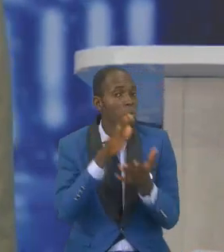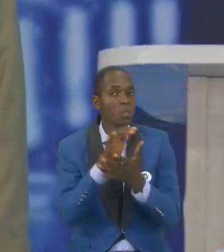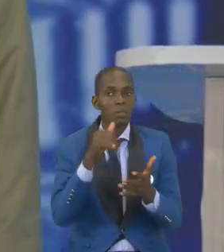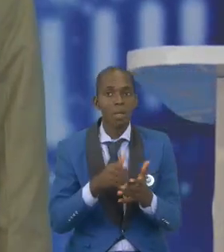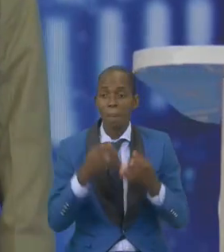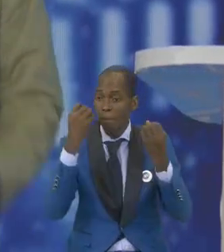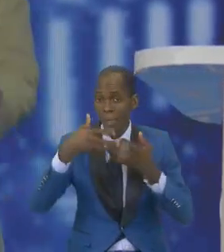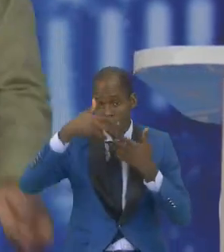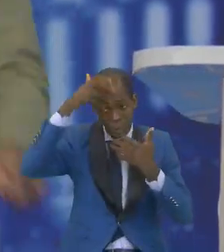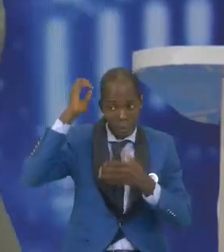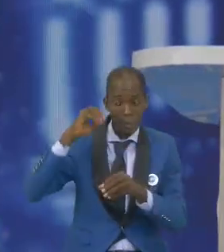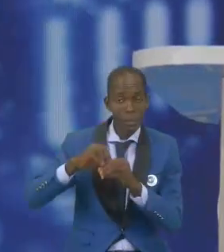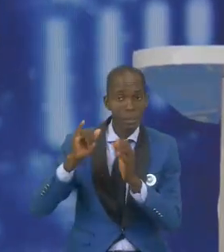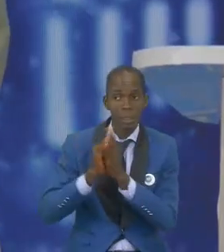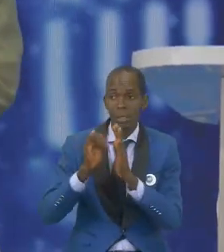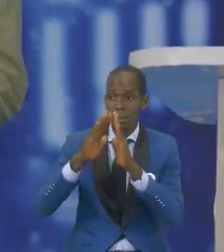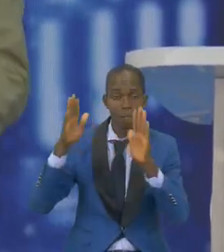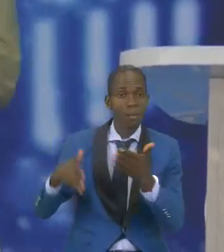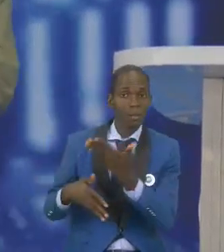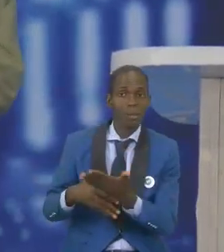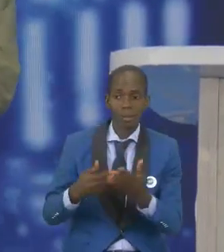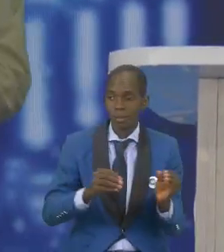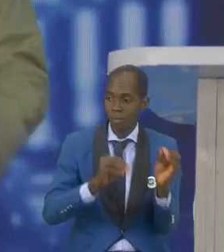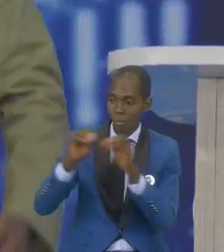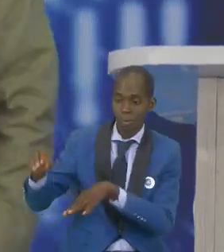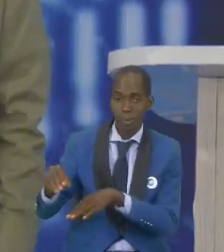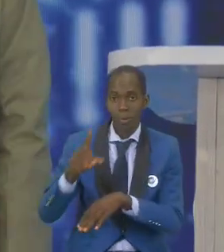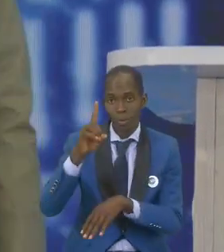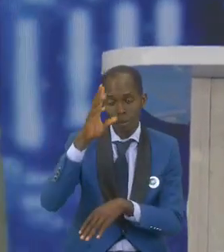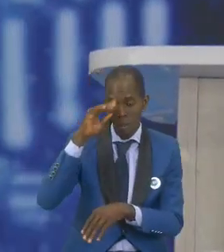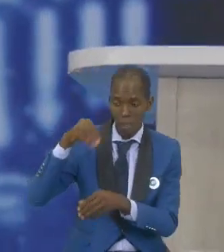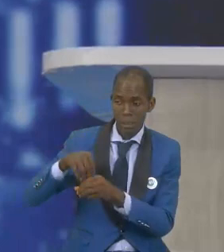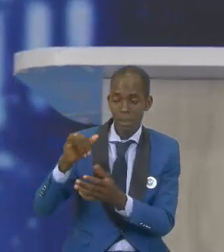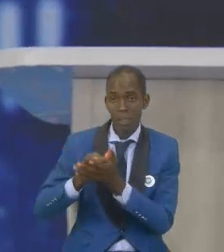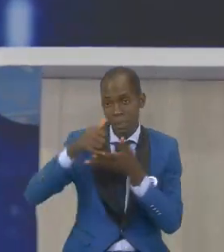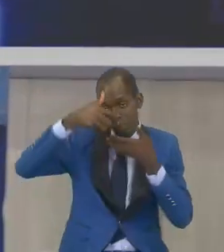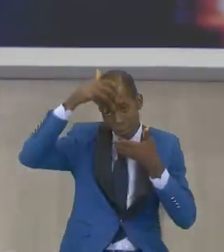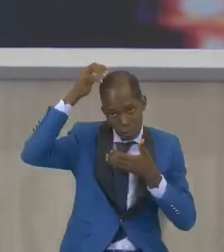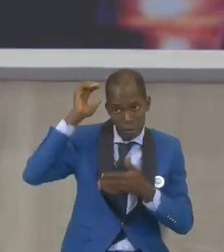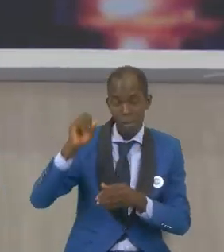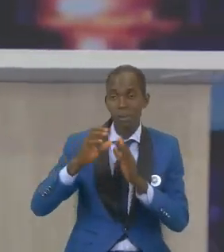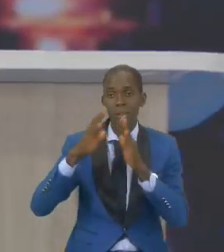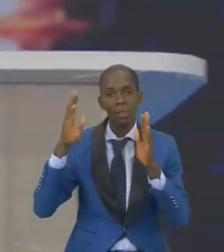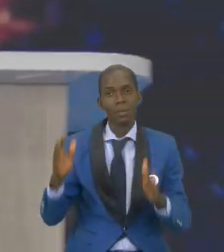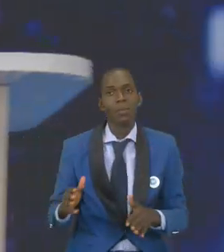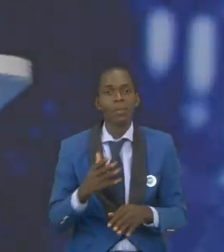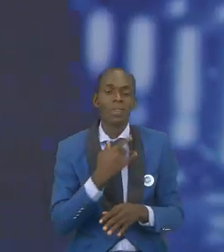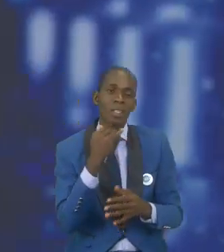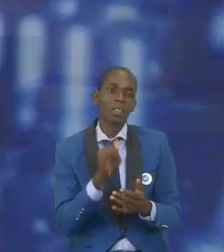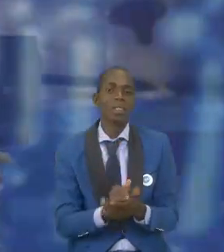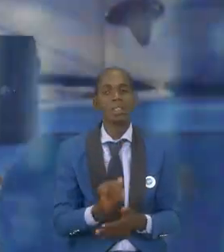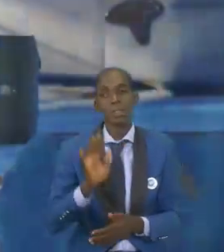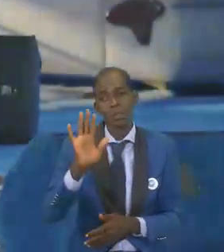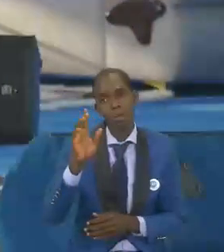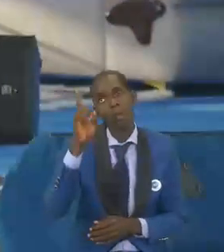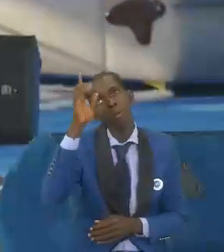that den were throwing him, going to throw him into the lion's den. When he said, "The God whom you